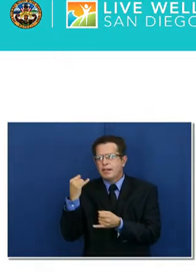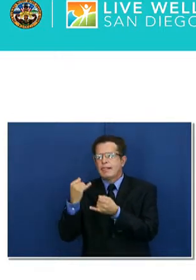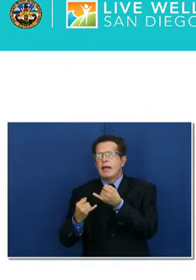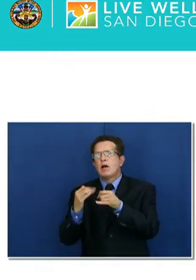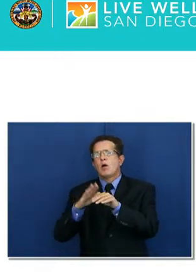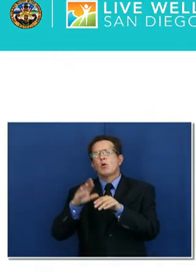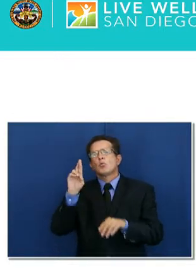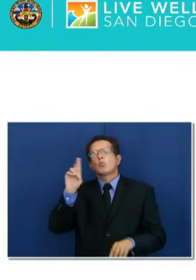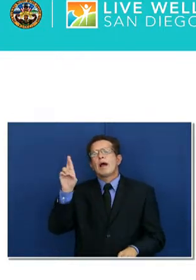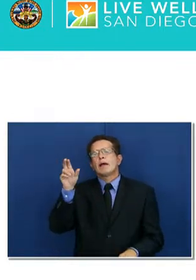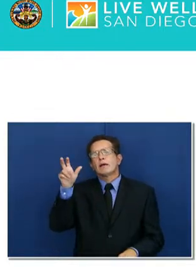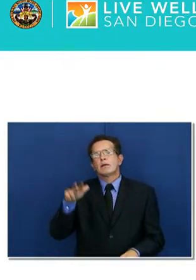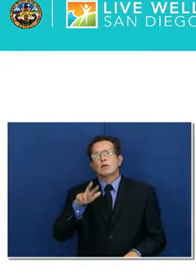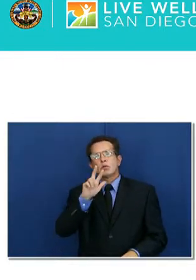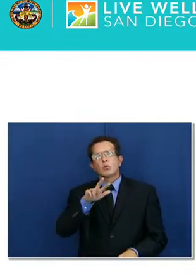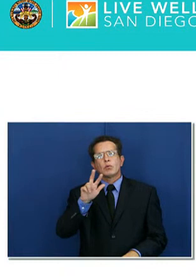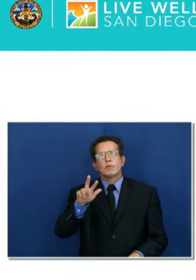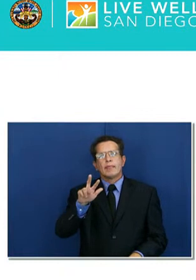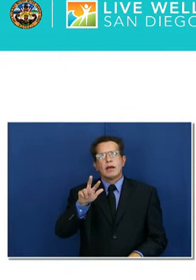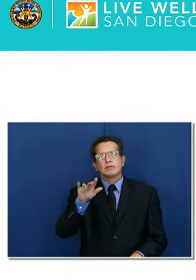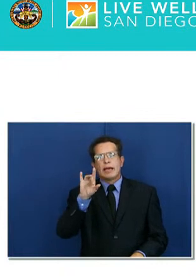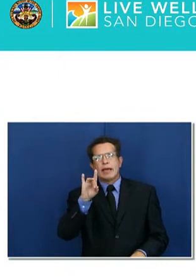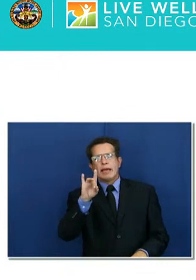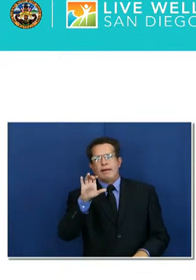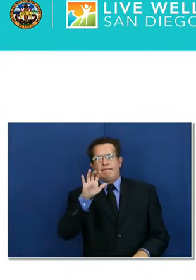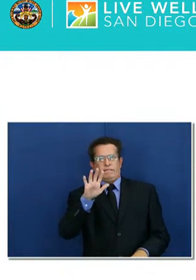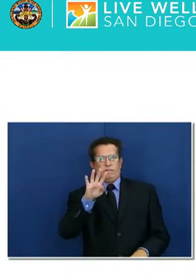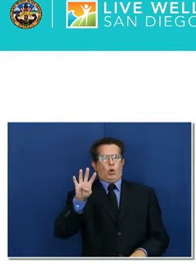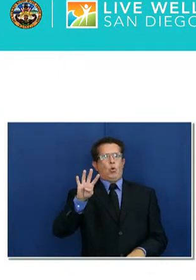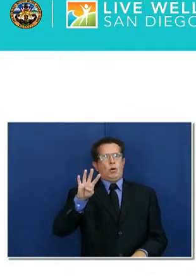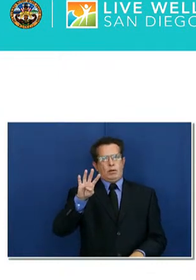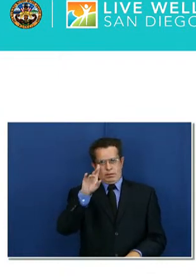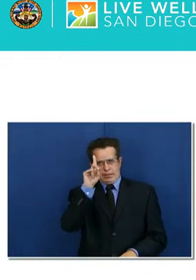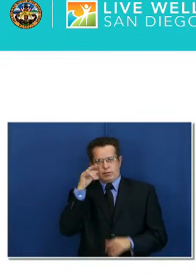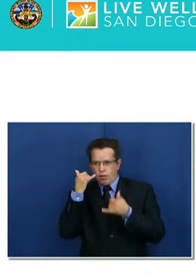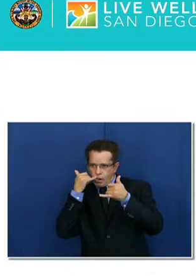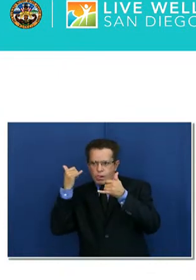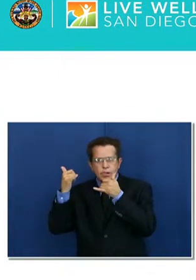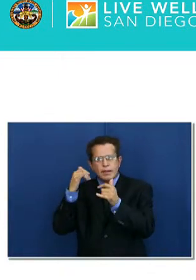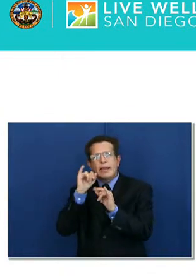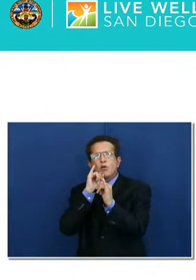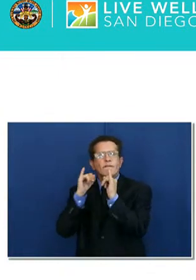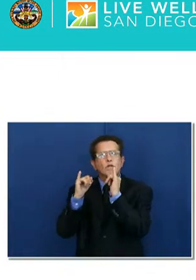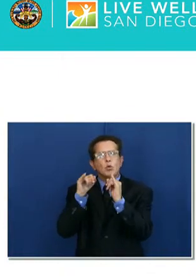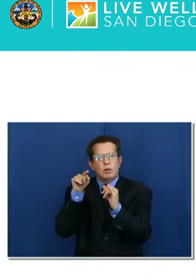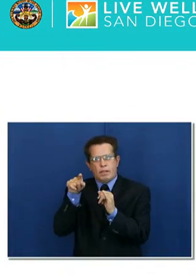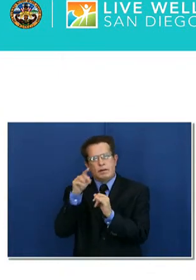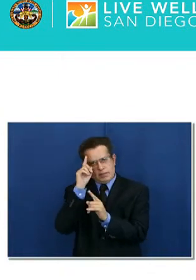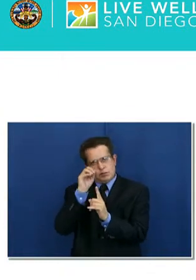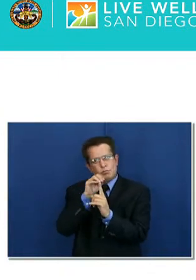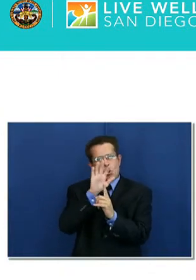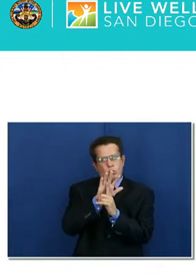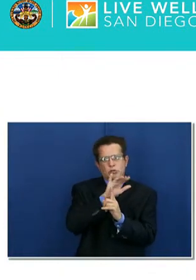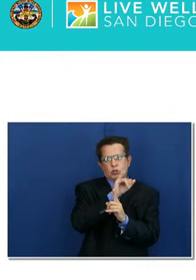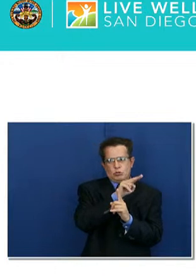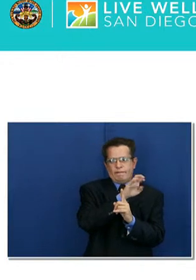right, 33,854 people were interviewed for exposures from June 5th through October